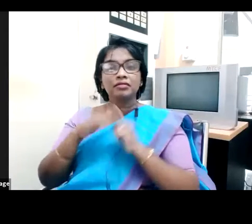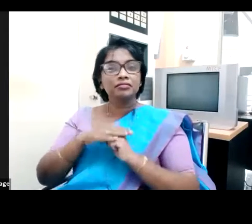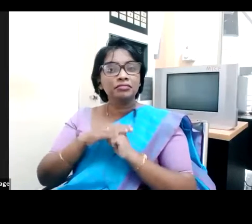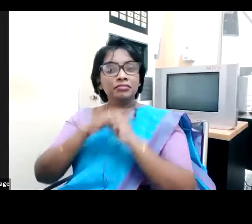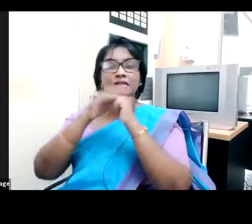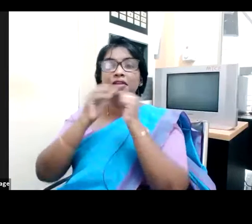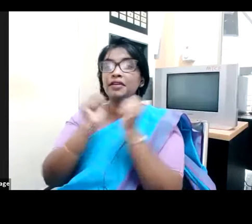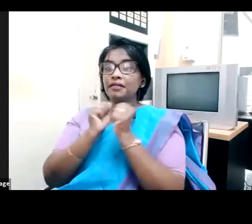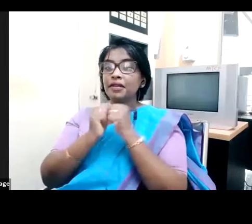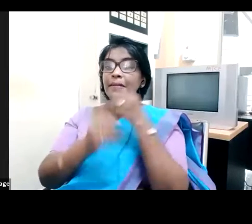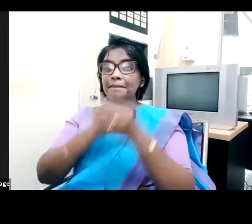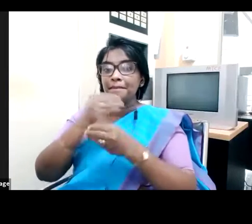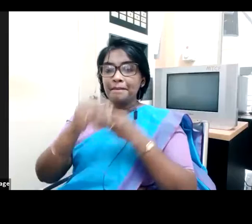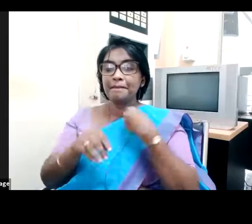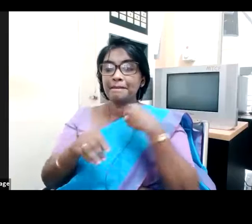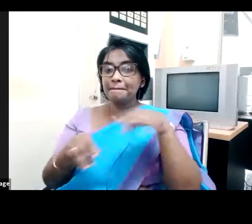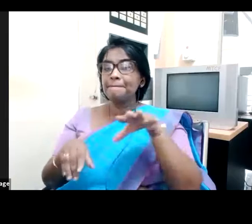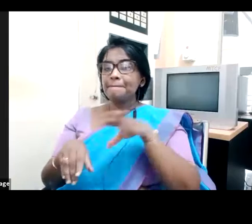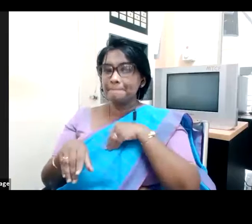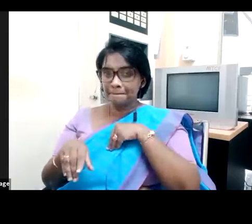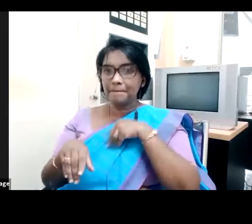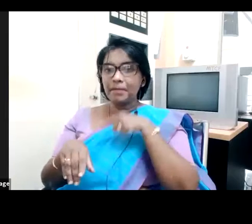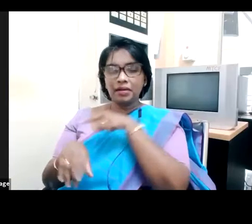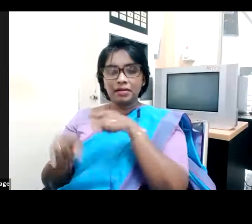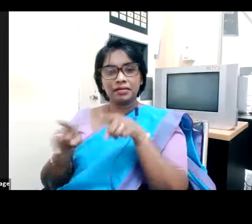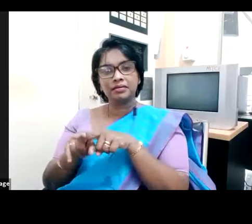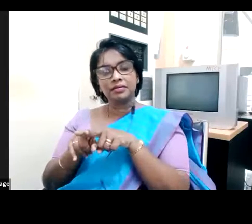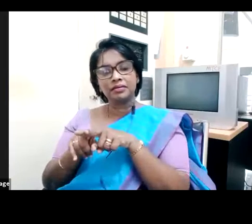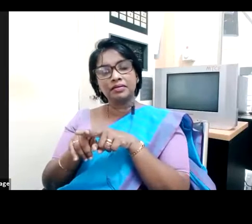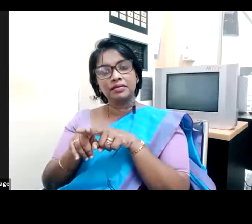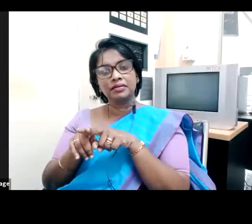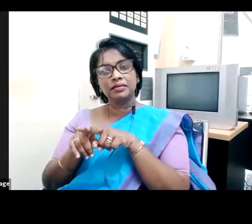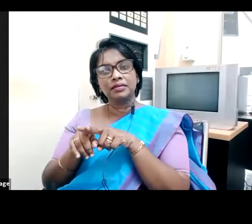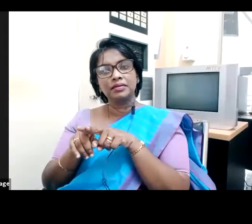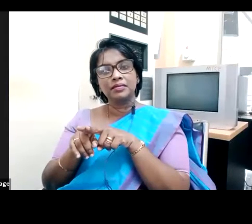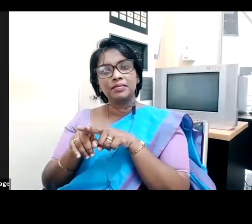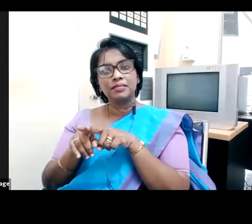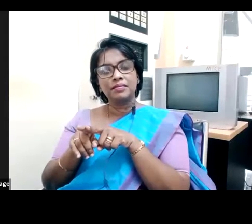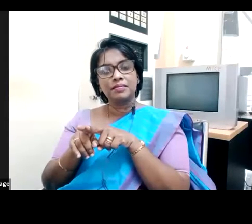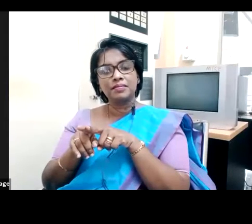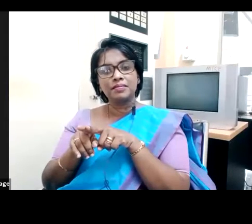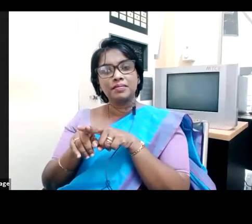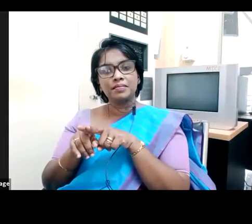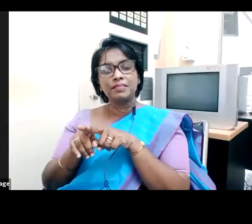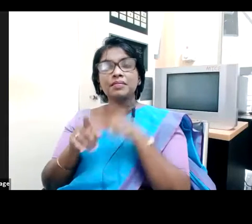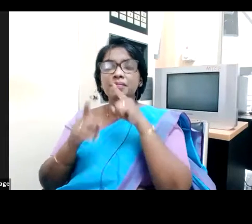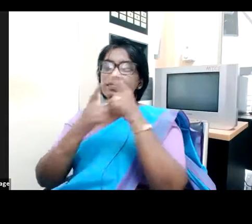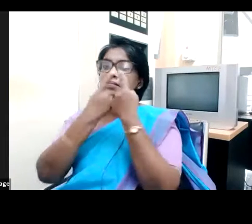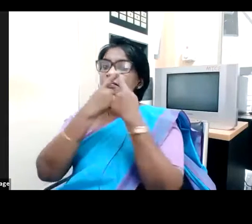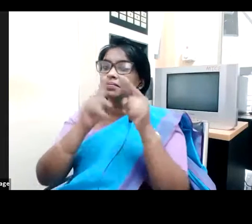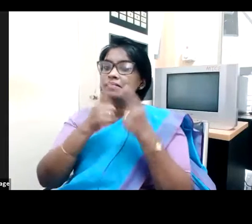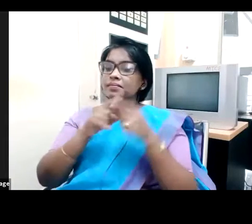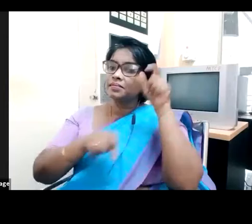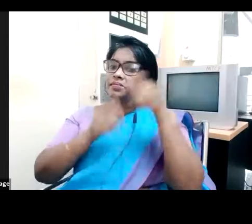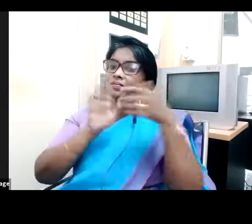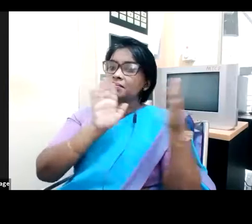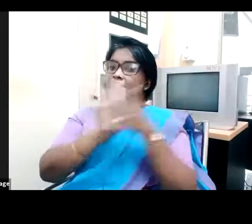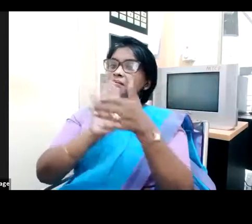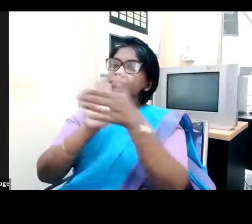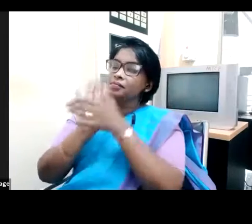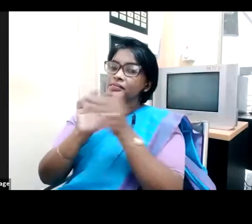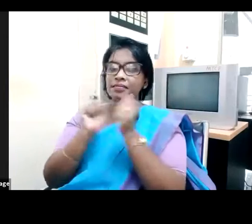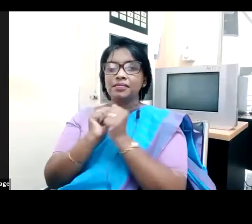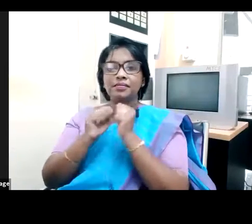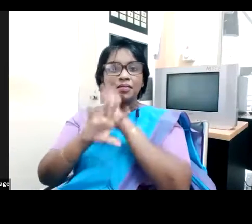that different minds collaborate to solve a problem or achieve a common goal.